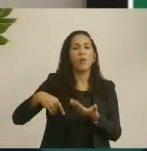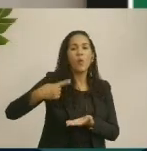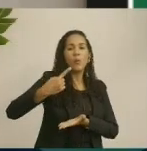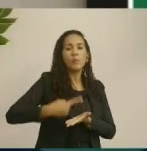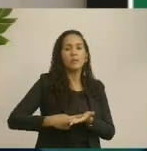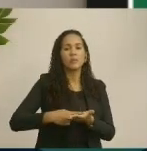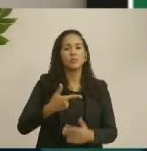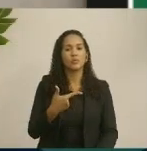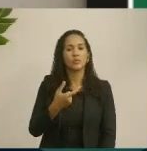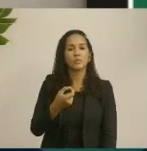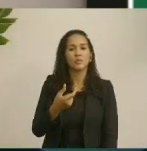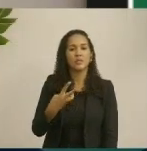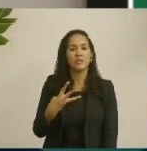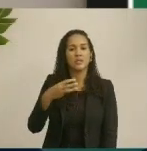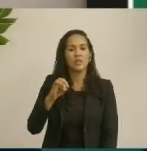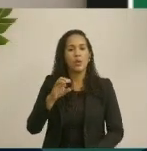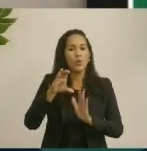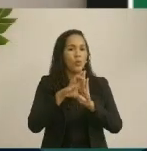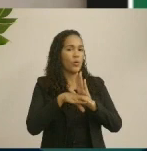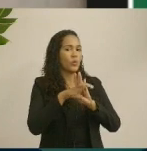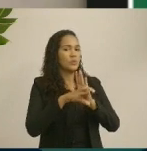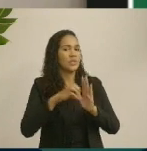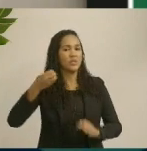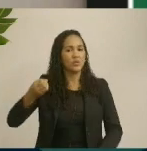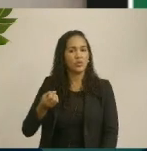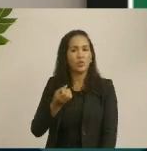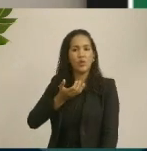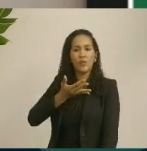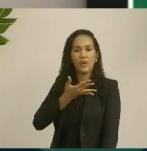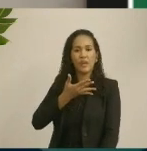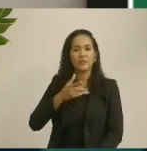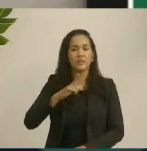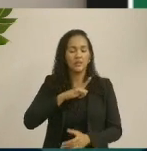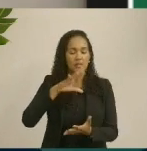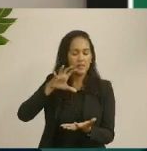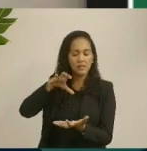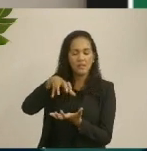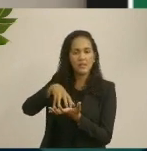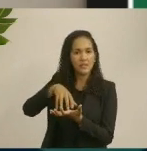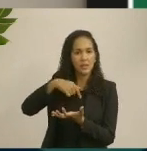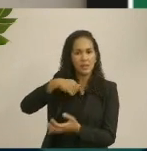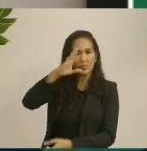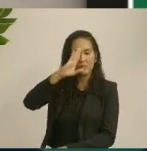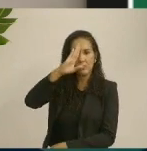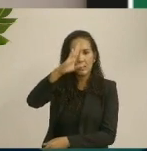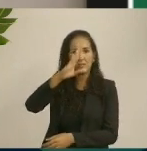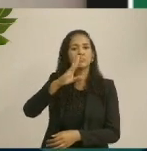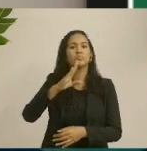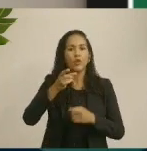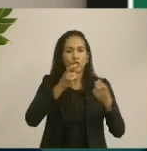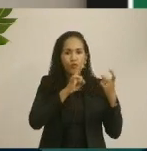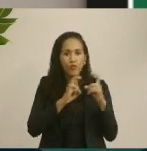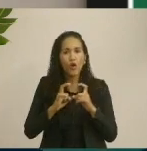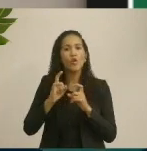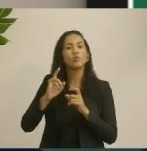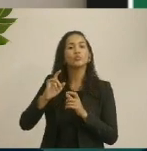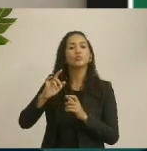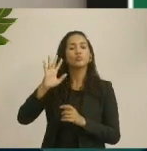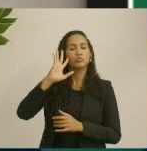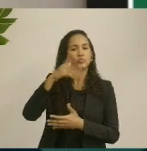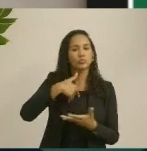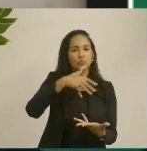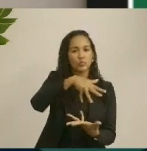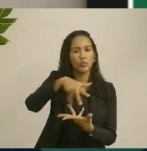and scalability lies at the heart of the Global Solutions Forum. We are seeking to inspire and